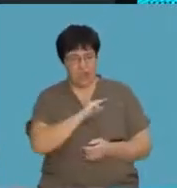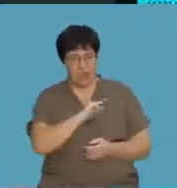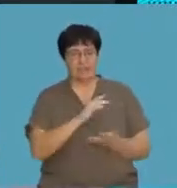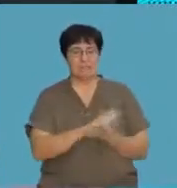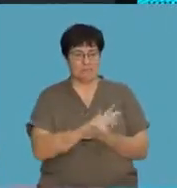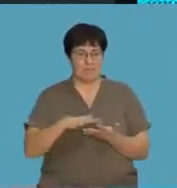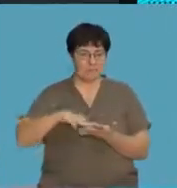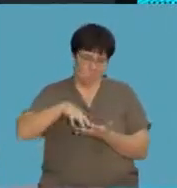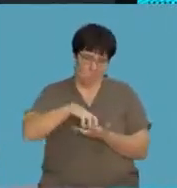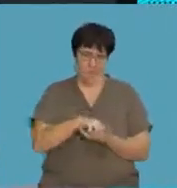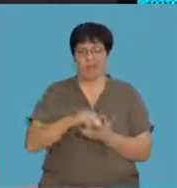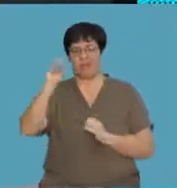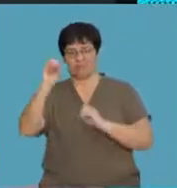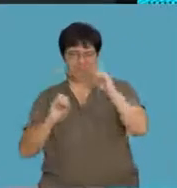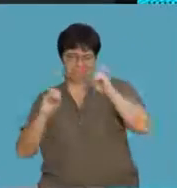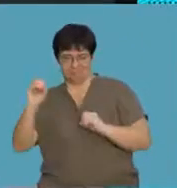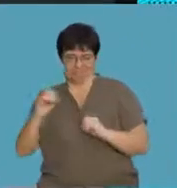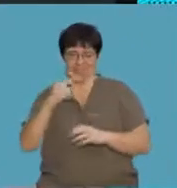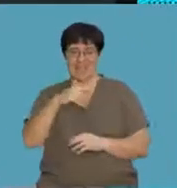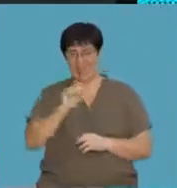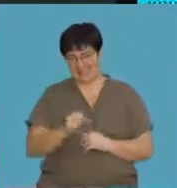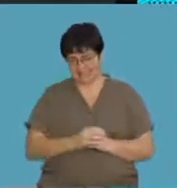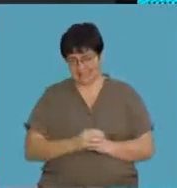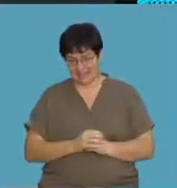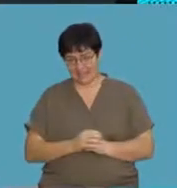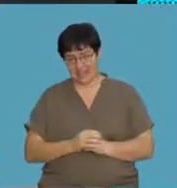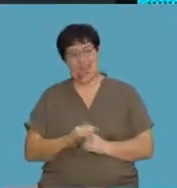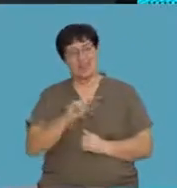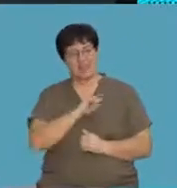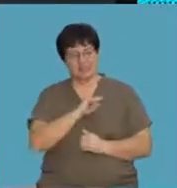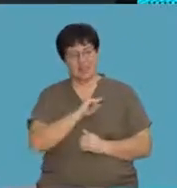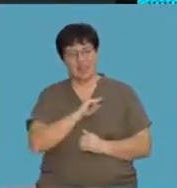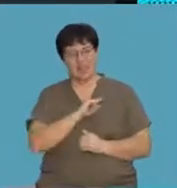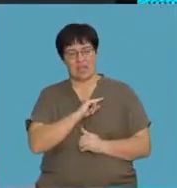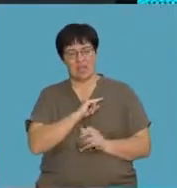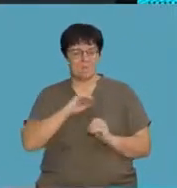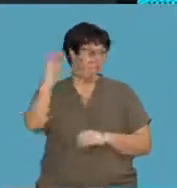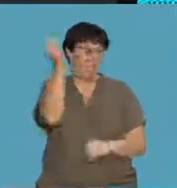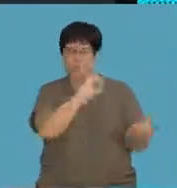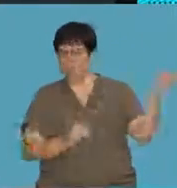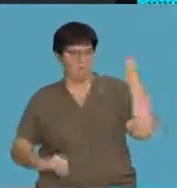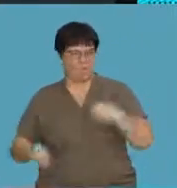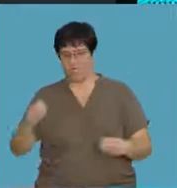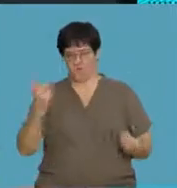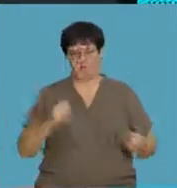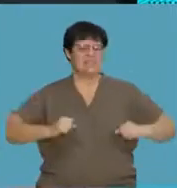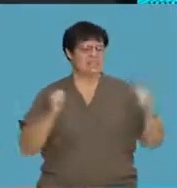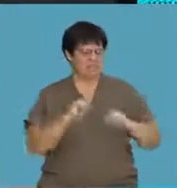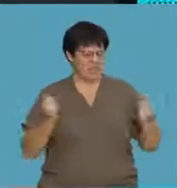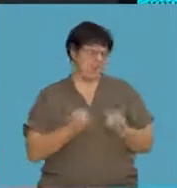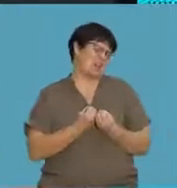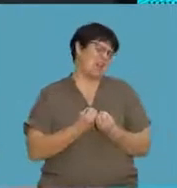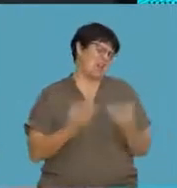weaker forces that exist between the particles of a gas. As a result, there is a greater extent of movement, and there are a